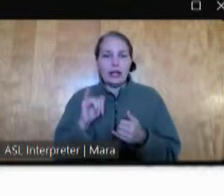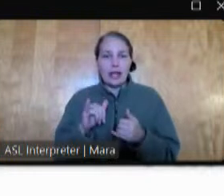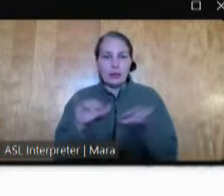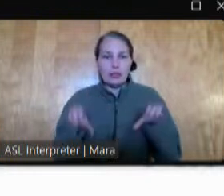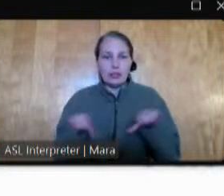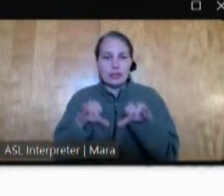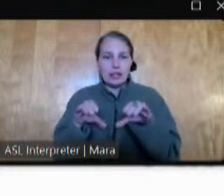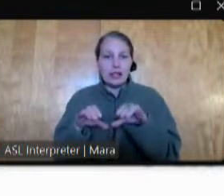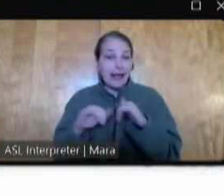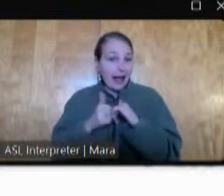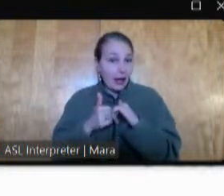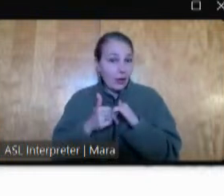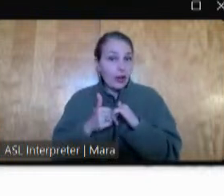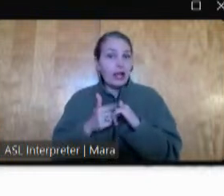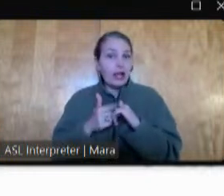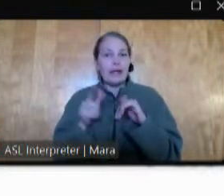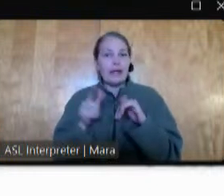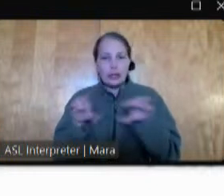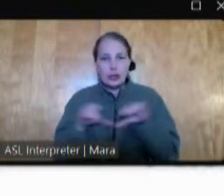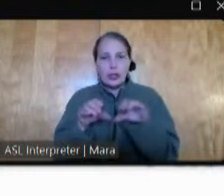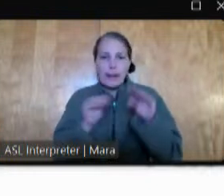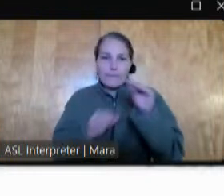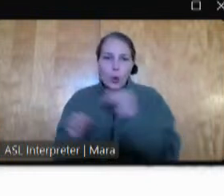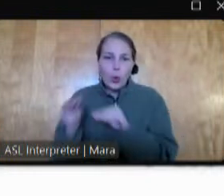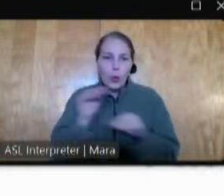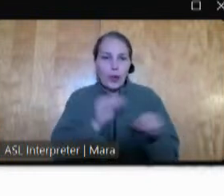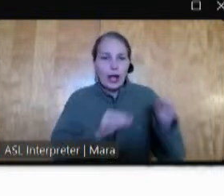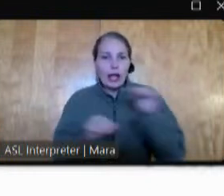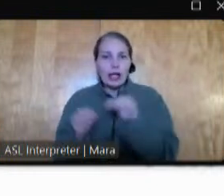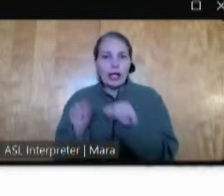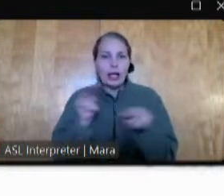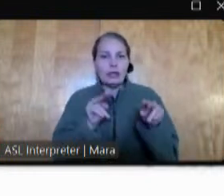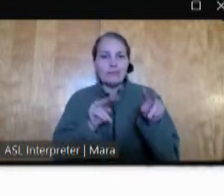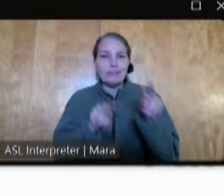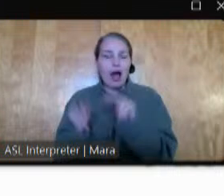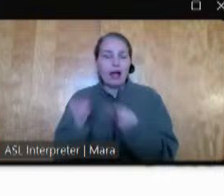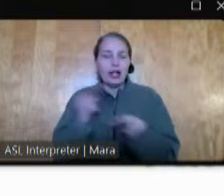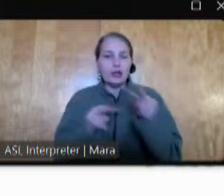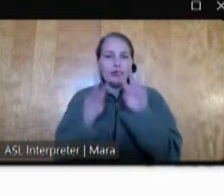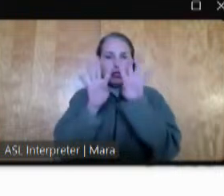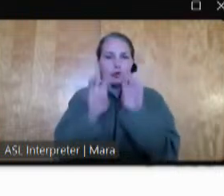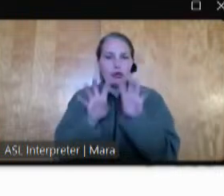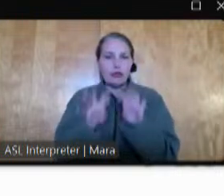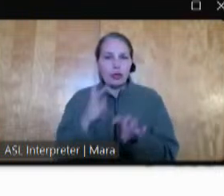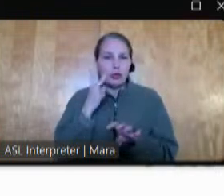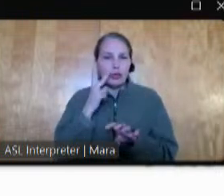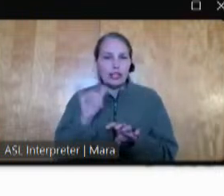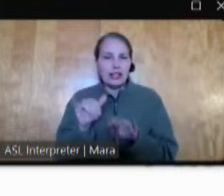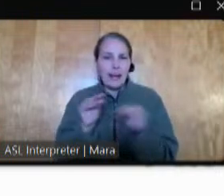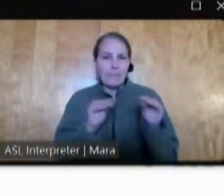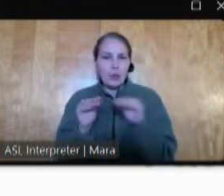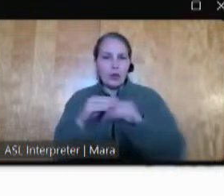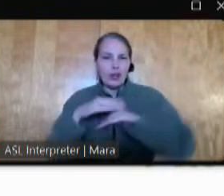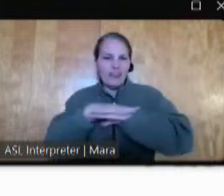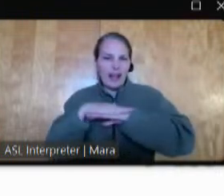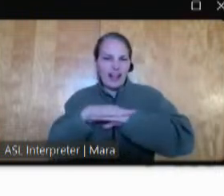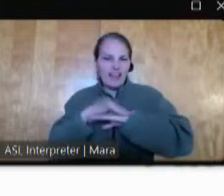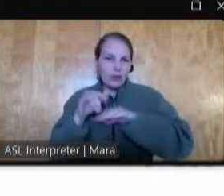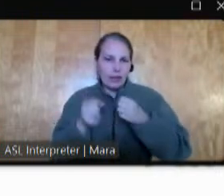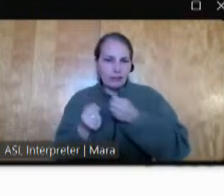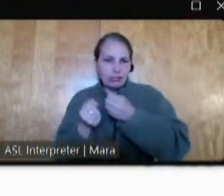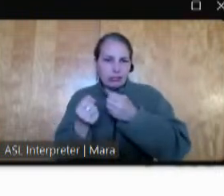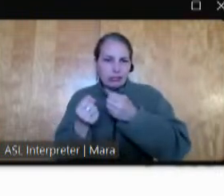mobile monitoring surveys. You see the mobile platform that was used for this purpose. Basically,